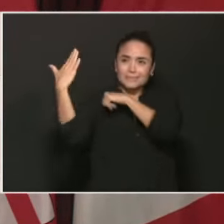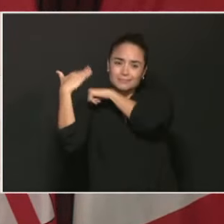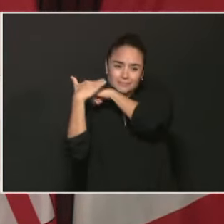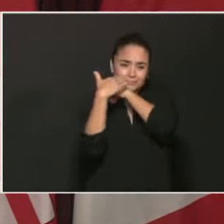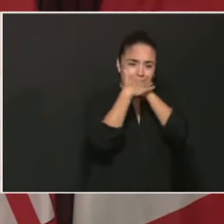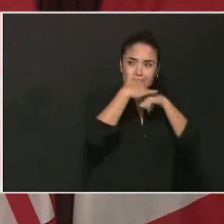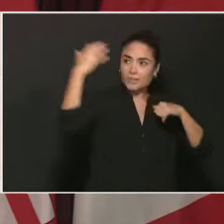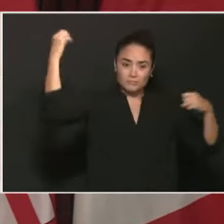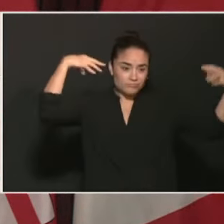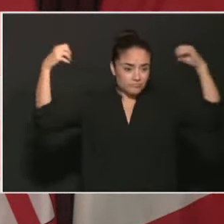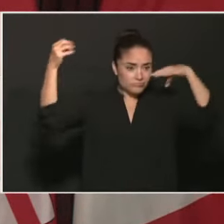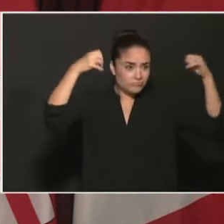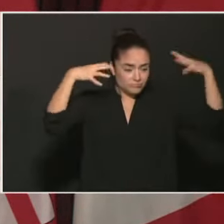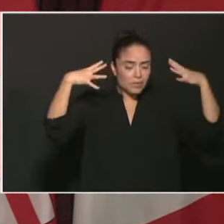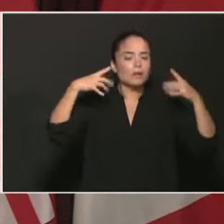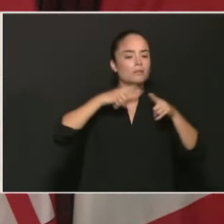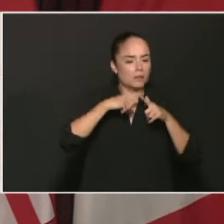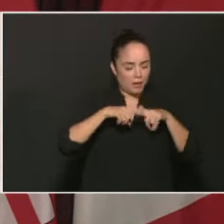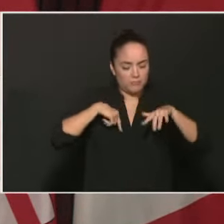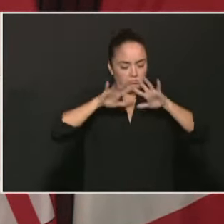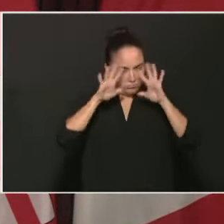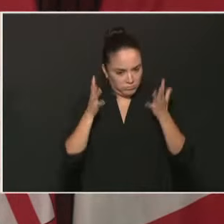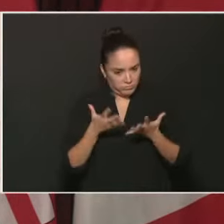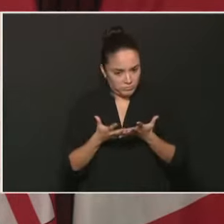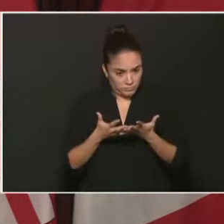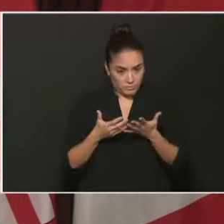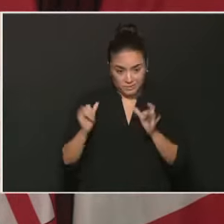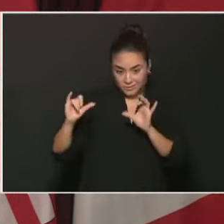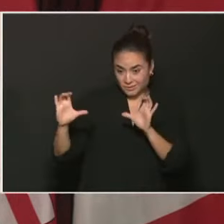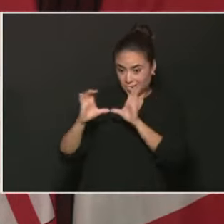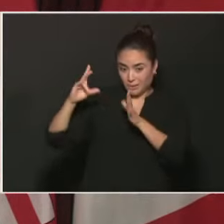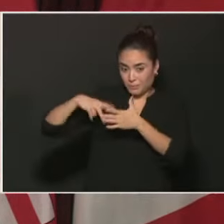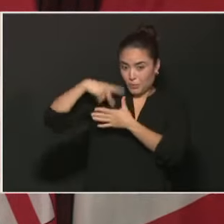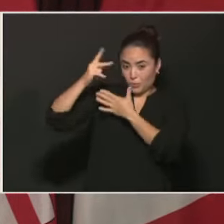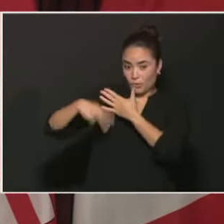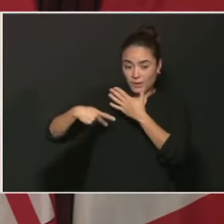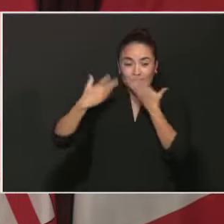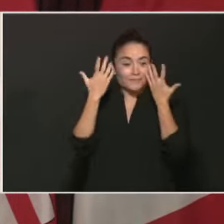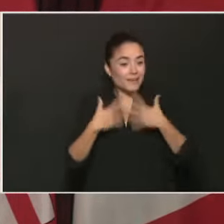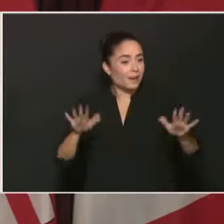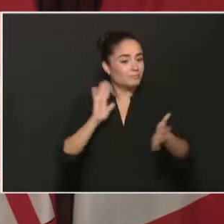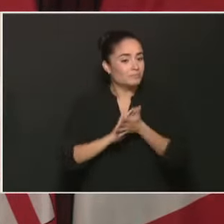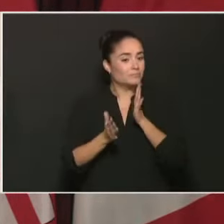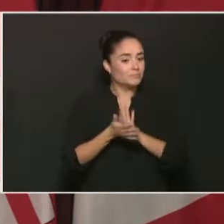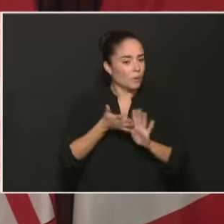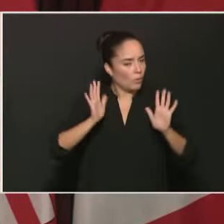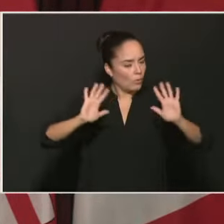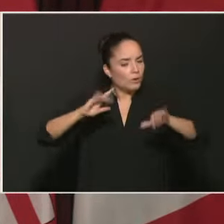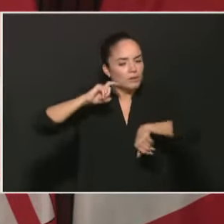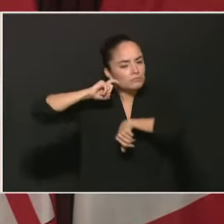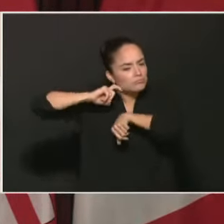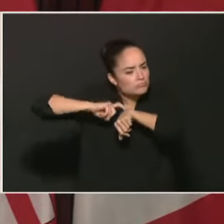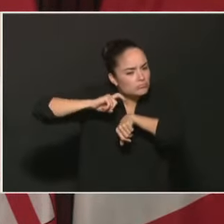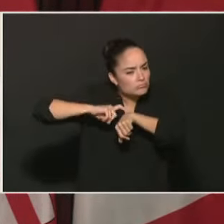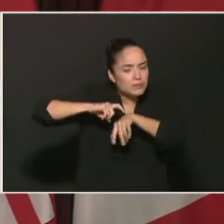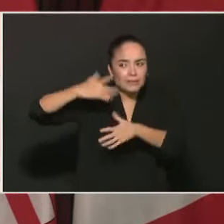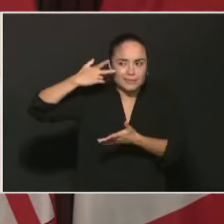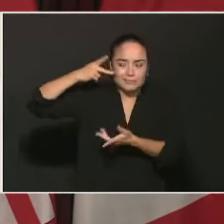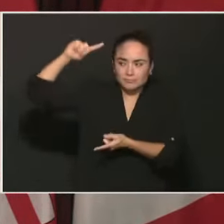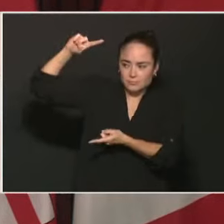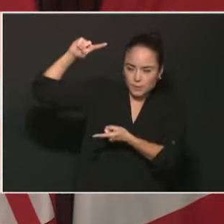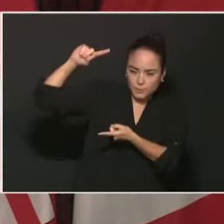see the whole certification process ending suddenly, but having a phased exit from it over time following data. That